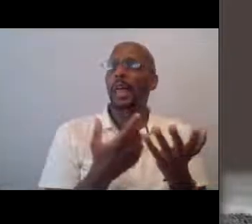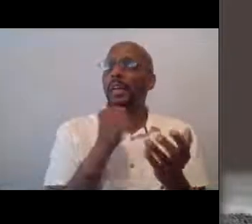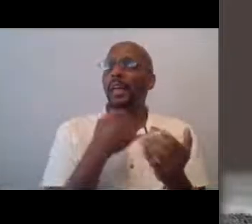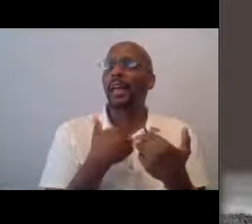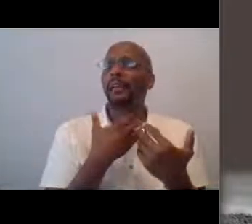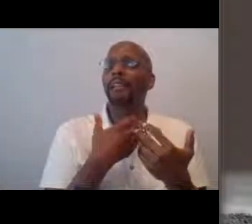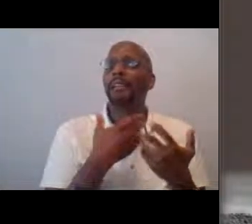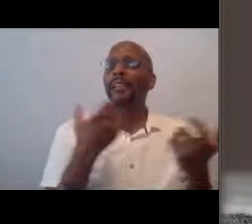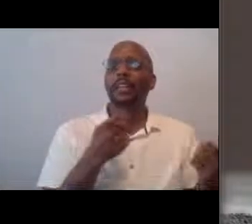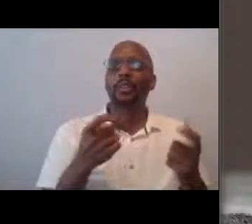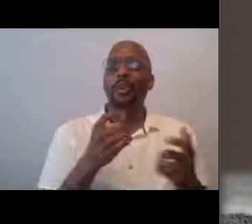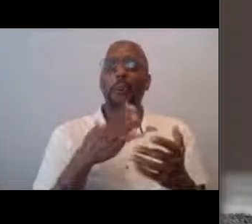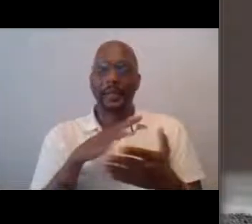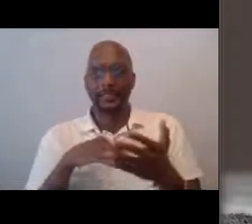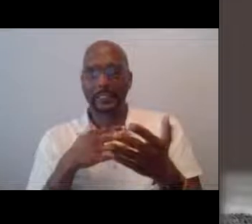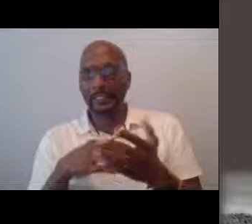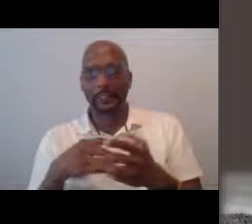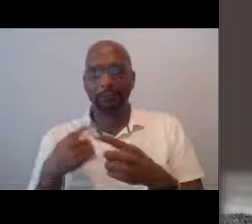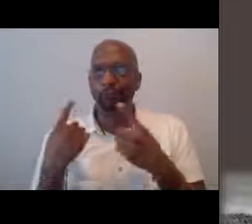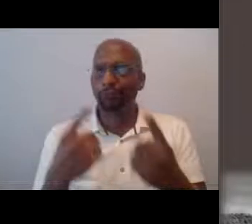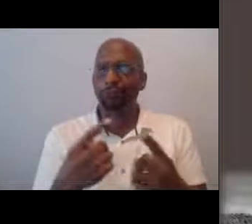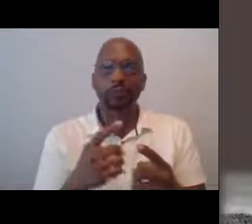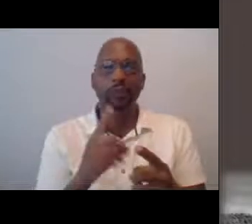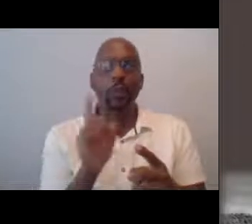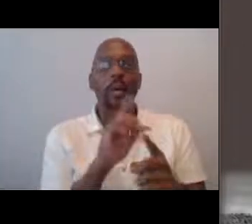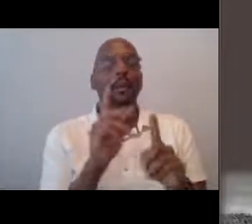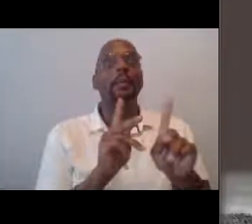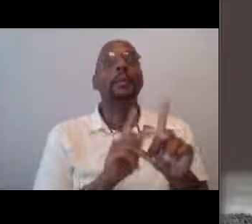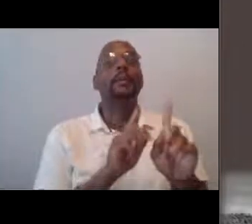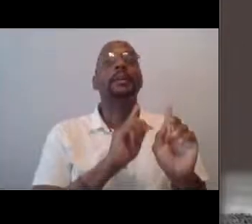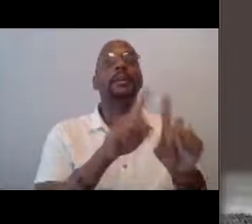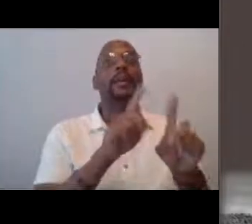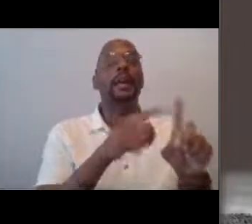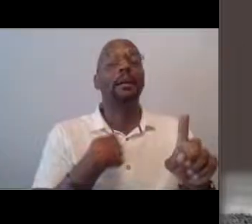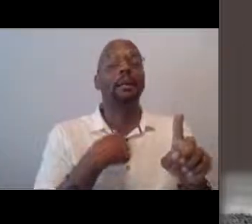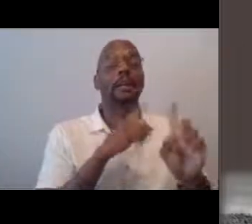my schedule anymore, and where they tell me to go, that's where I go.